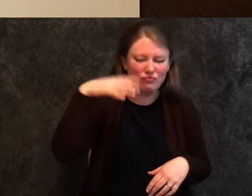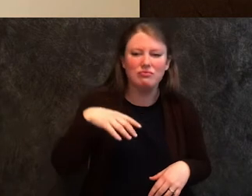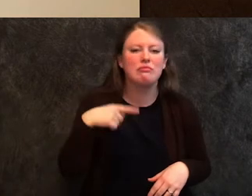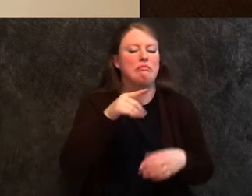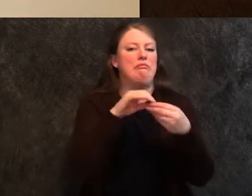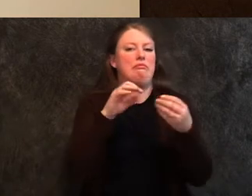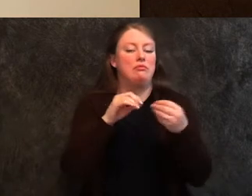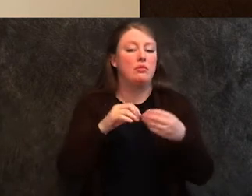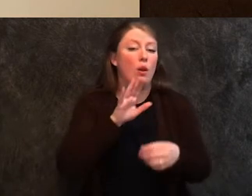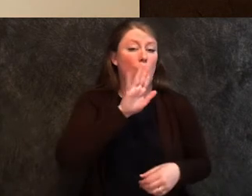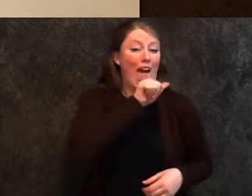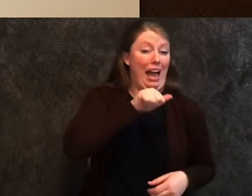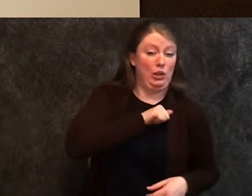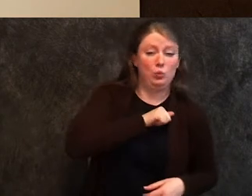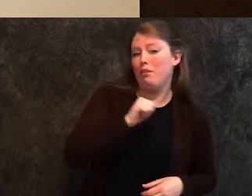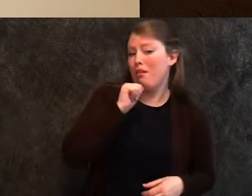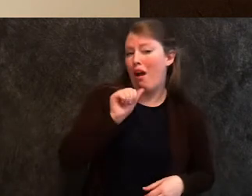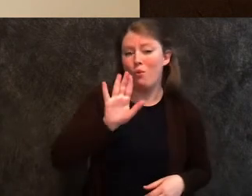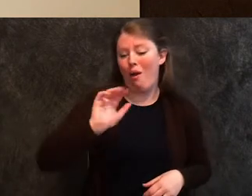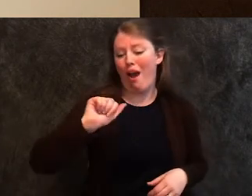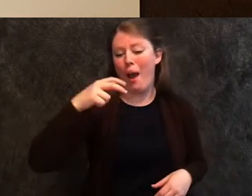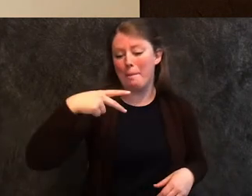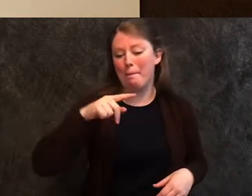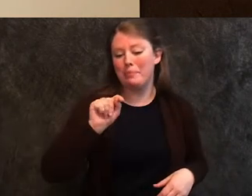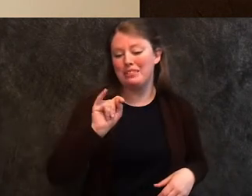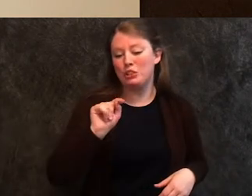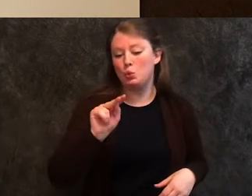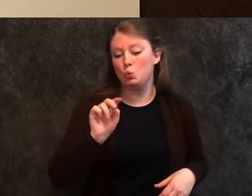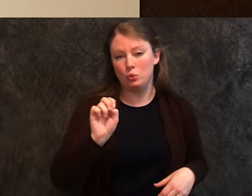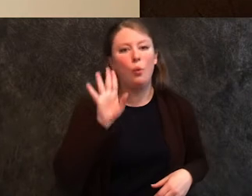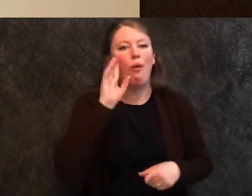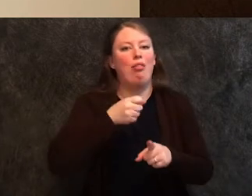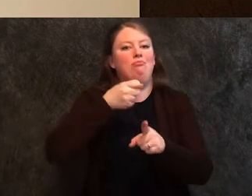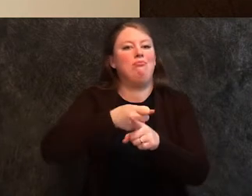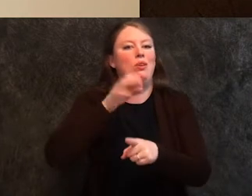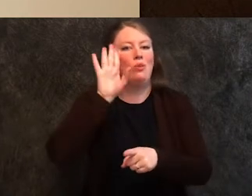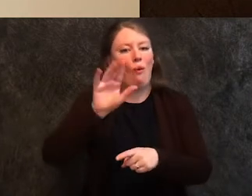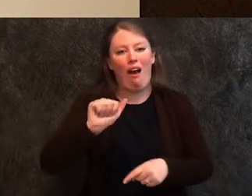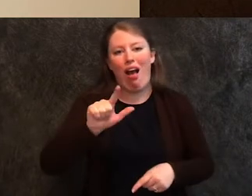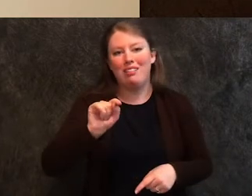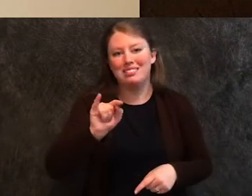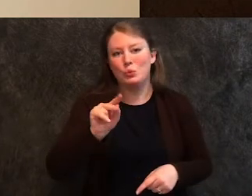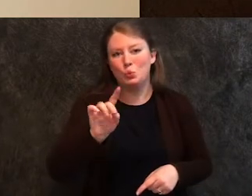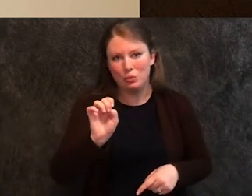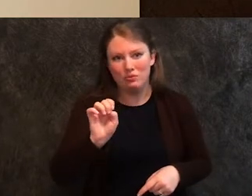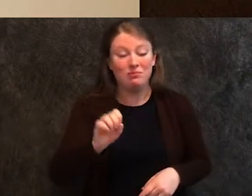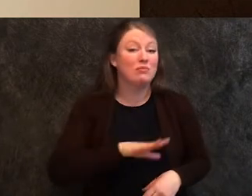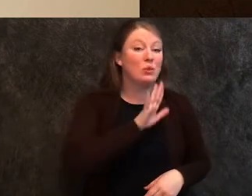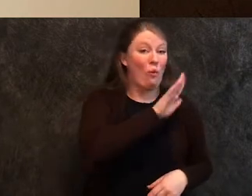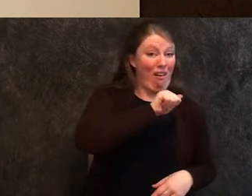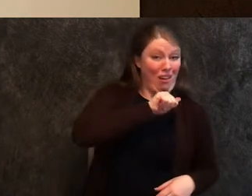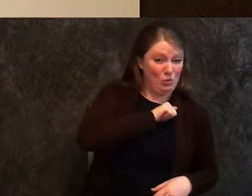not your aptitude, that's going to affect your altitude. It's your attitude, not your aptitude, not how smart you are, that's going to affect